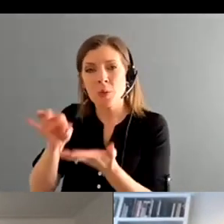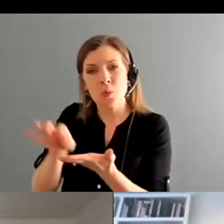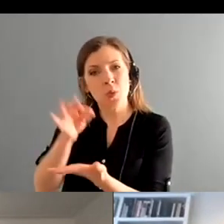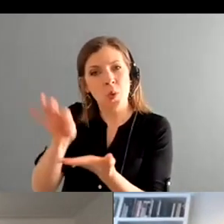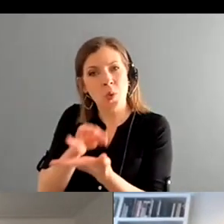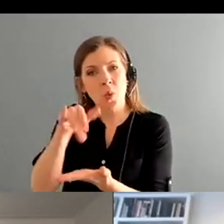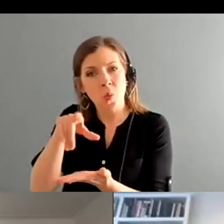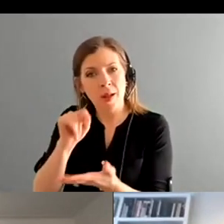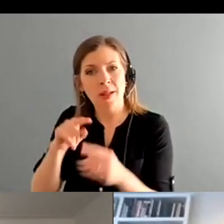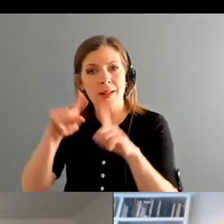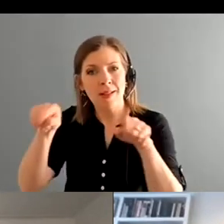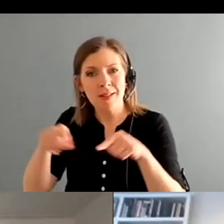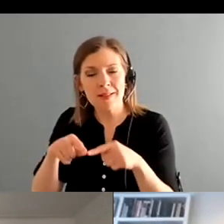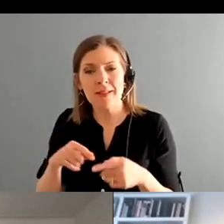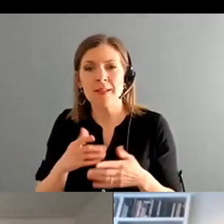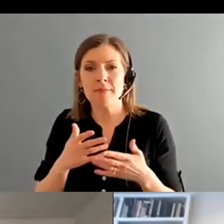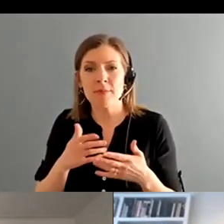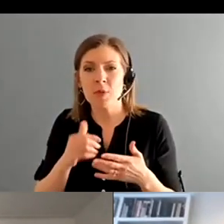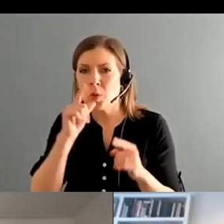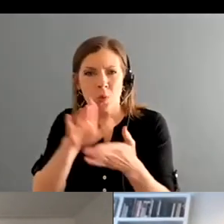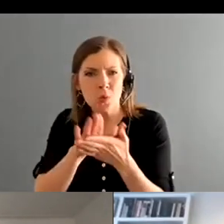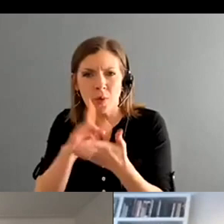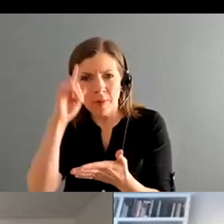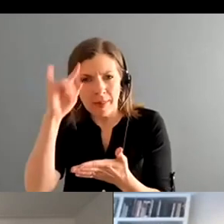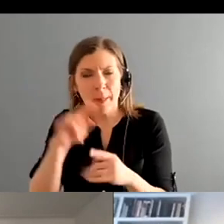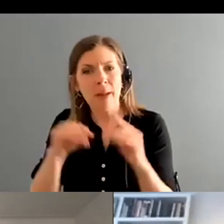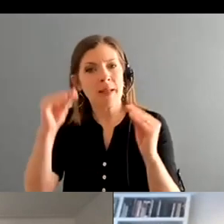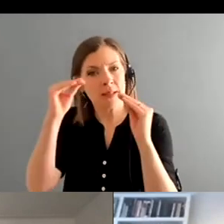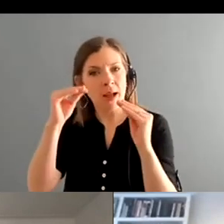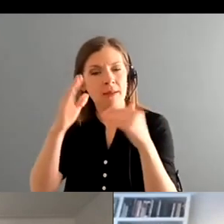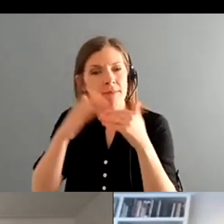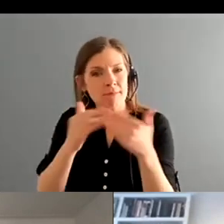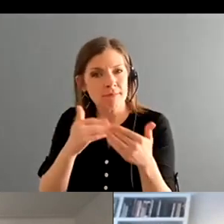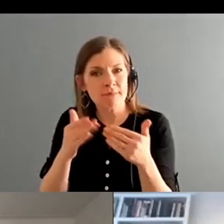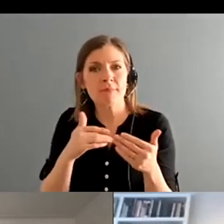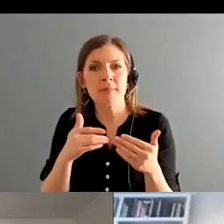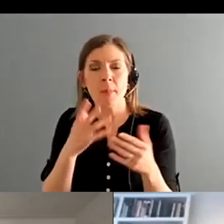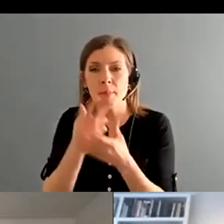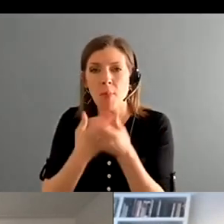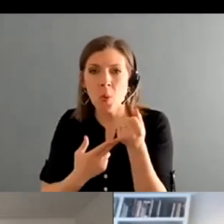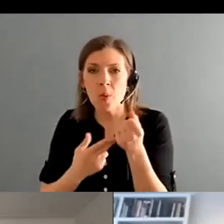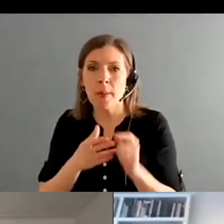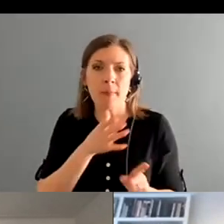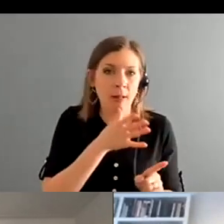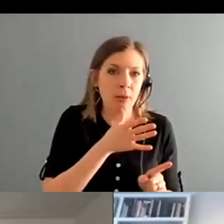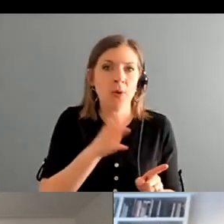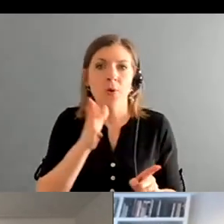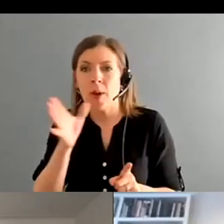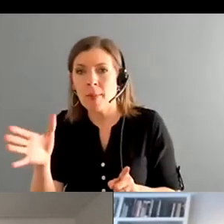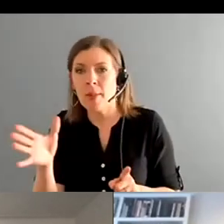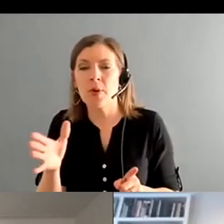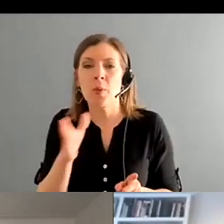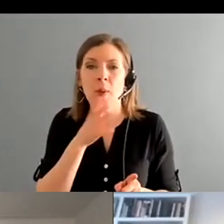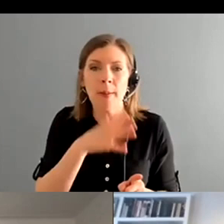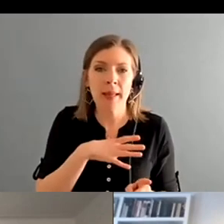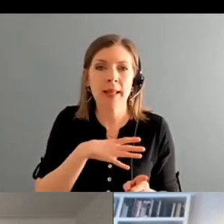so quilt making, you don't go to school for it, but you're taught it nonetheless. And both your mother and grandmother and the